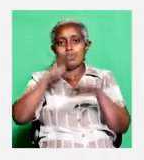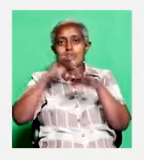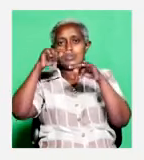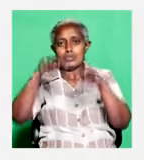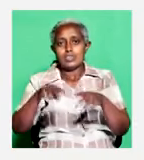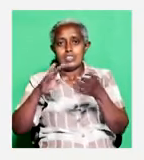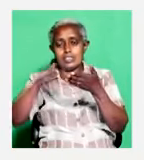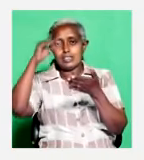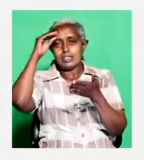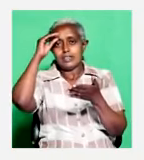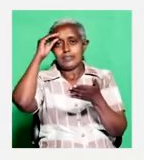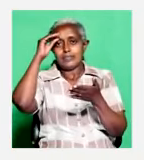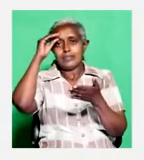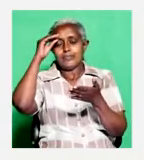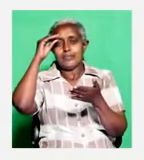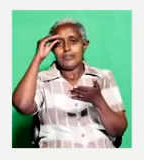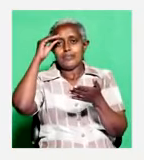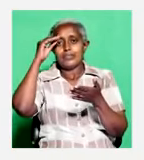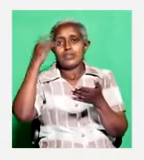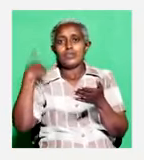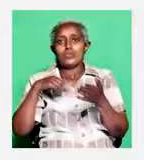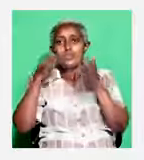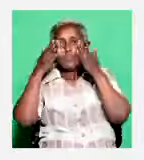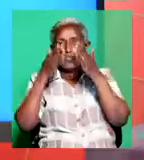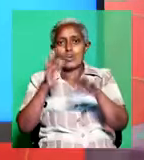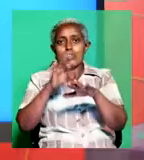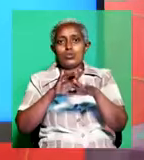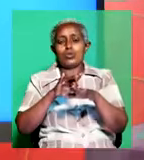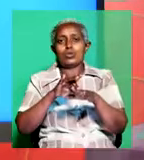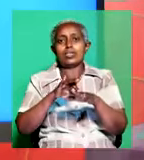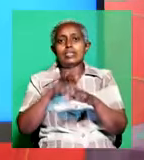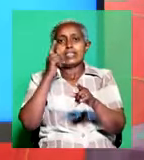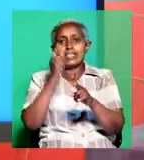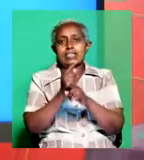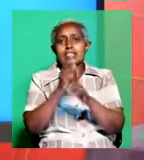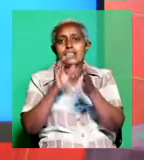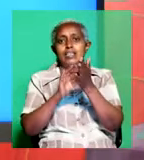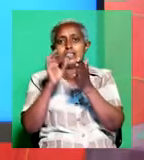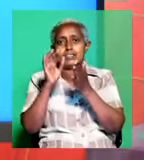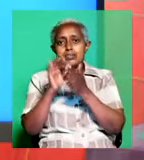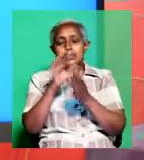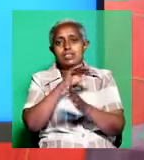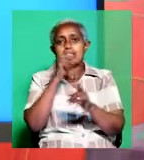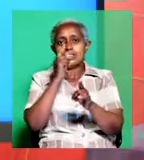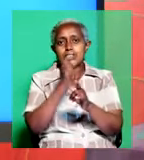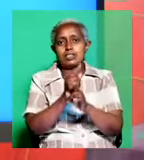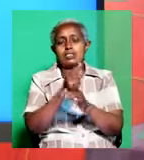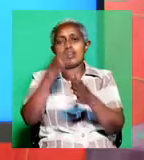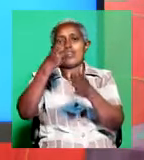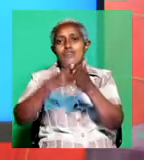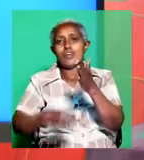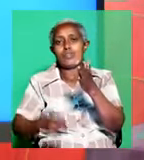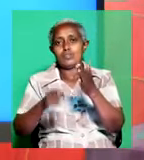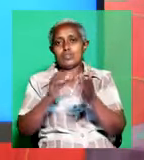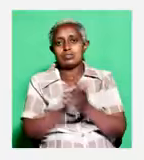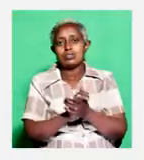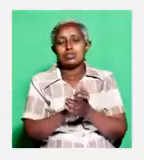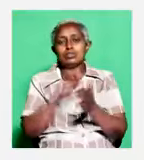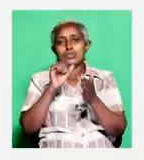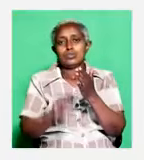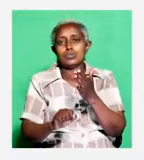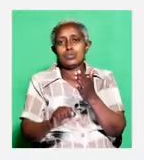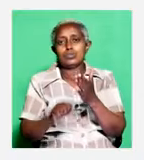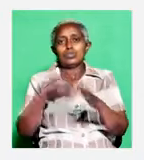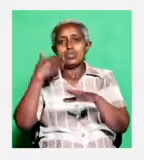today's lesson we focus on critical numbers and critical values.